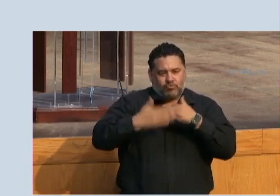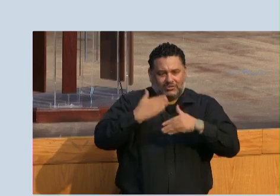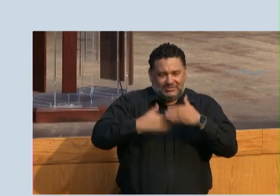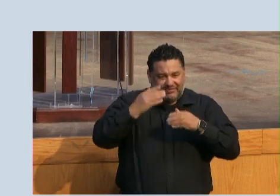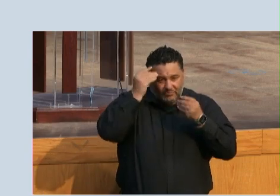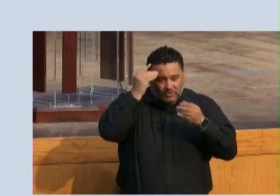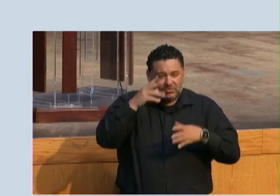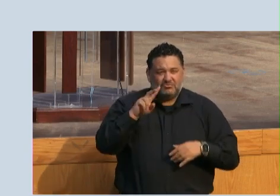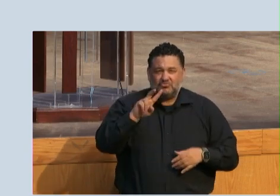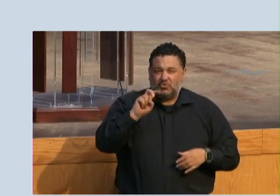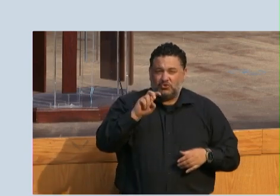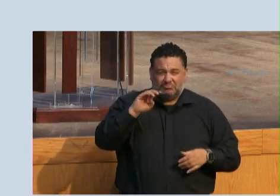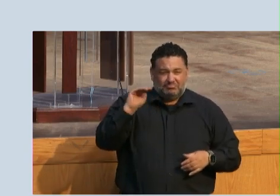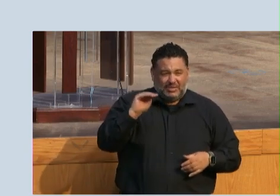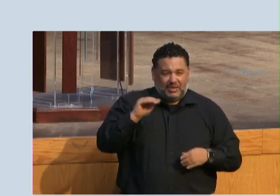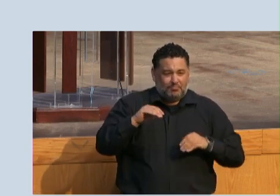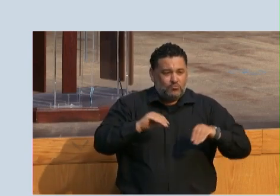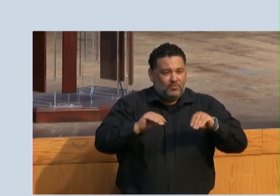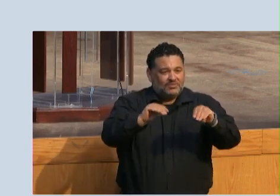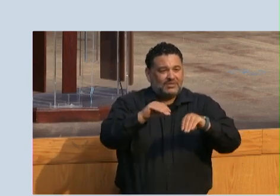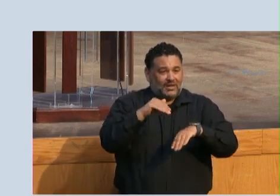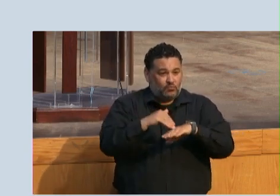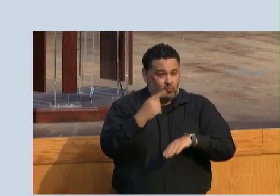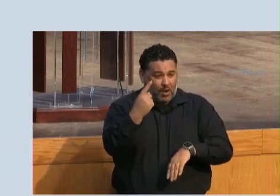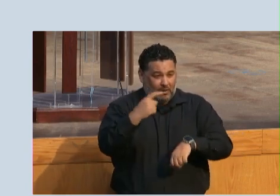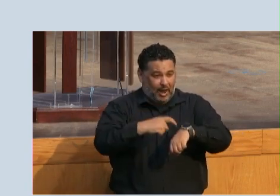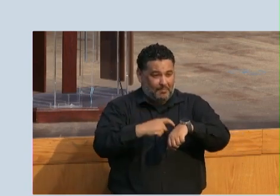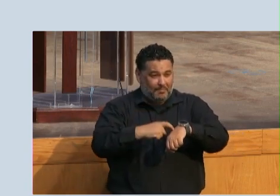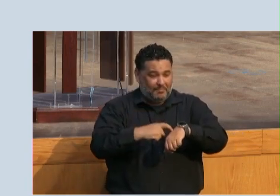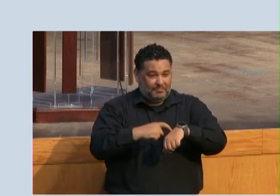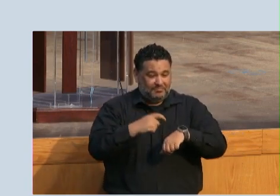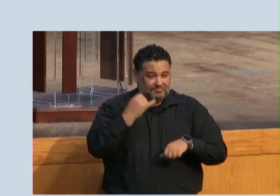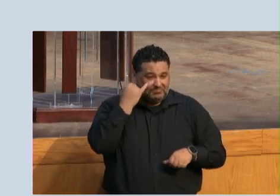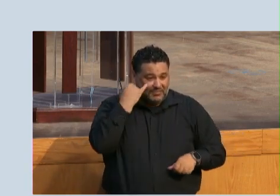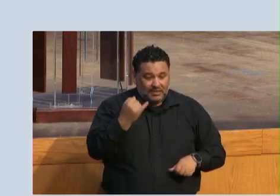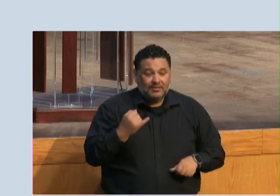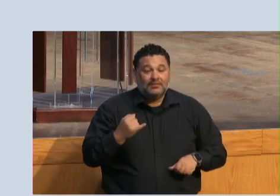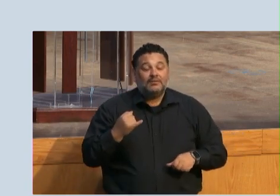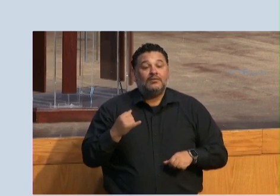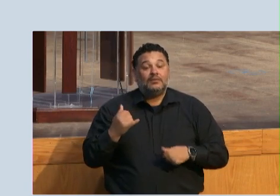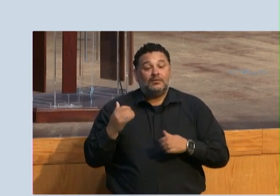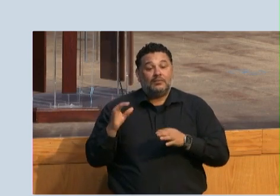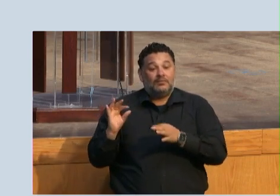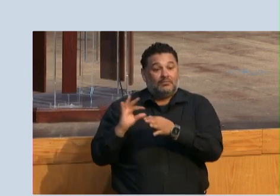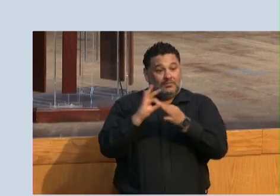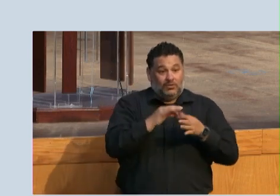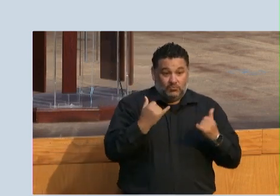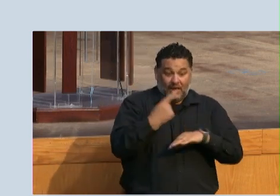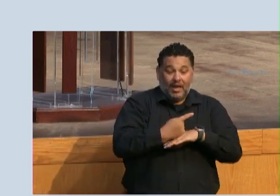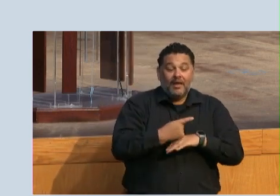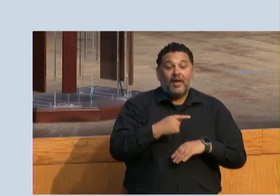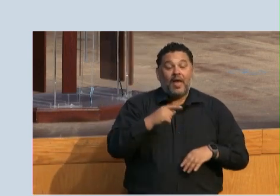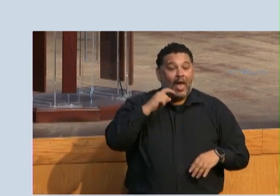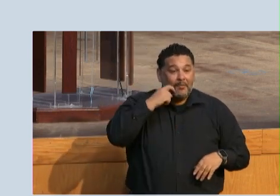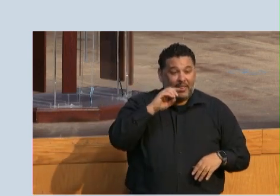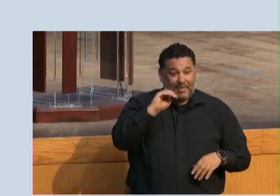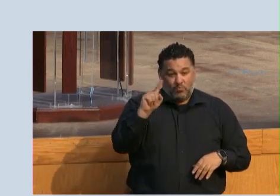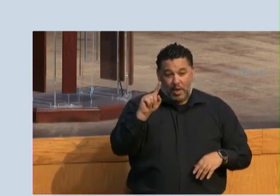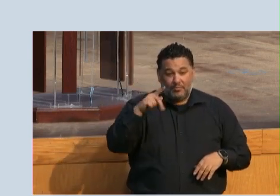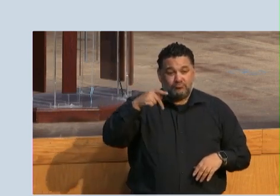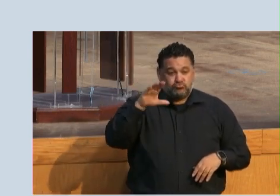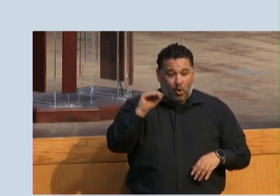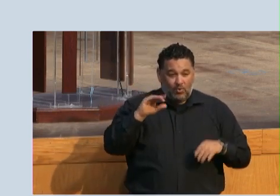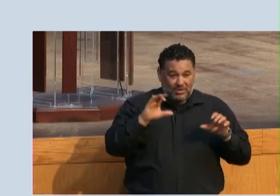200 million moves at one time. But to put that into today's context, an Apple M1 Pro, I looked it up, does